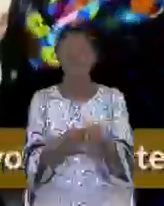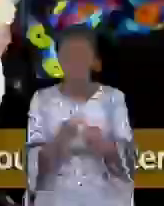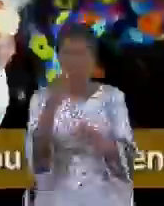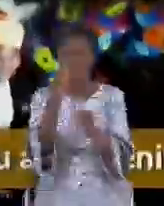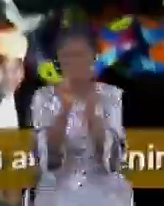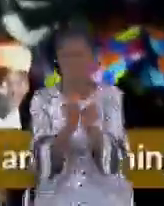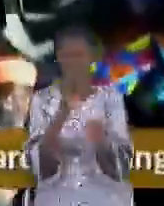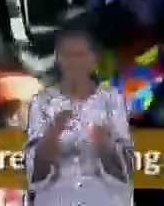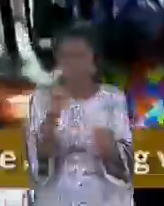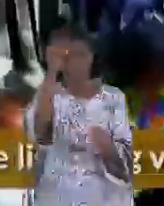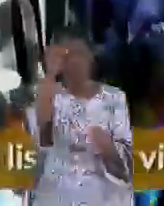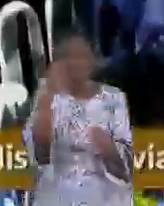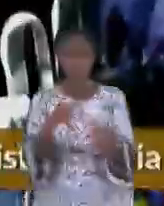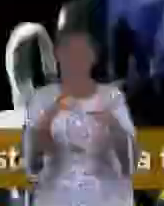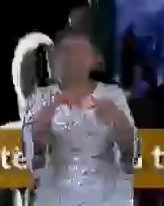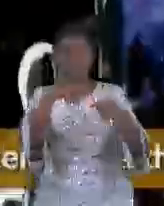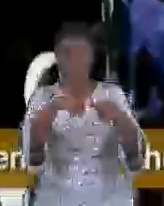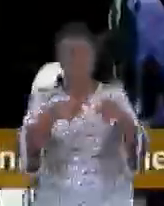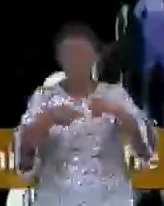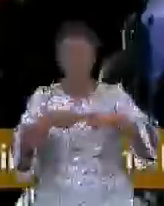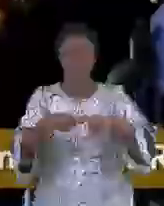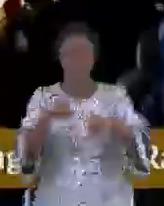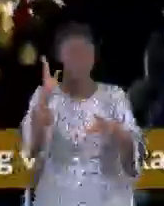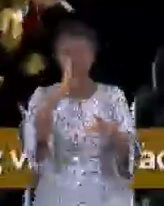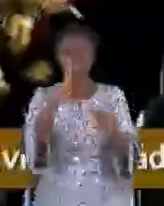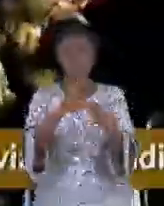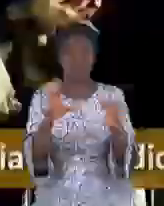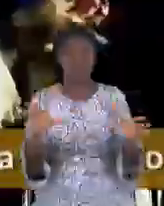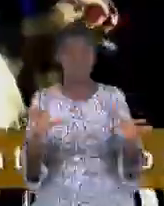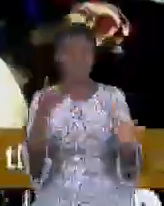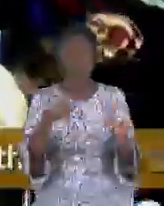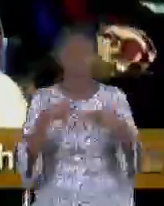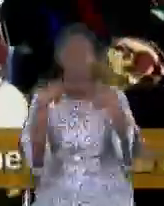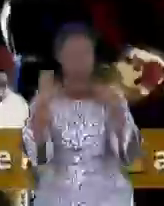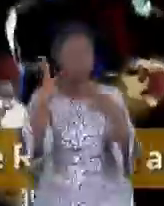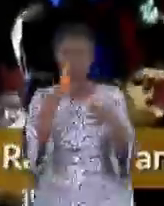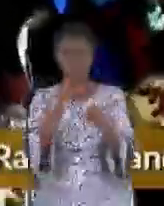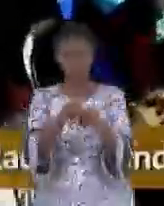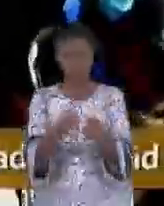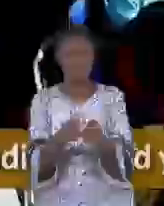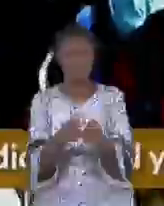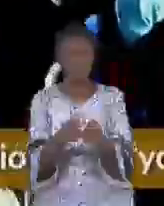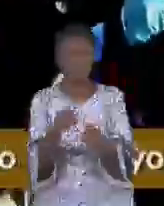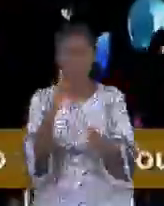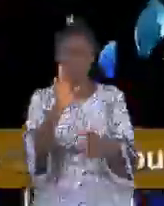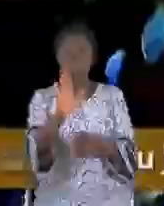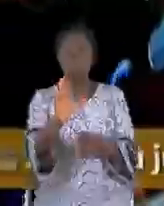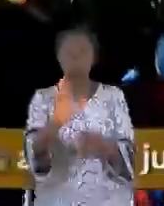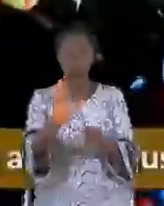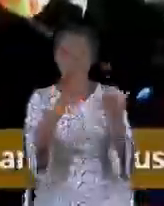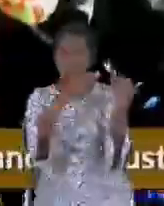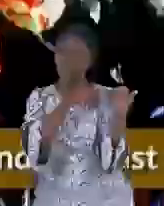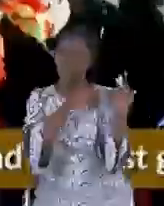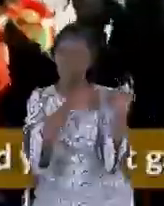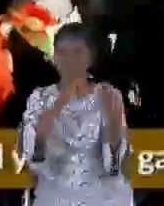The chains are going to be loosed. The yokes are going to be broken. Your burdens are about to be